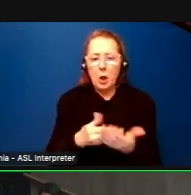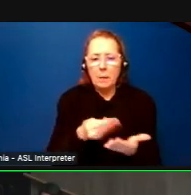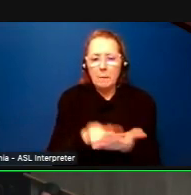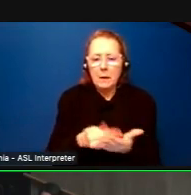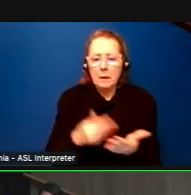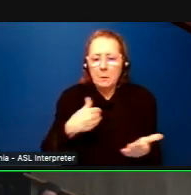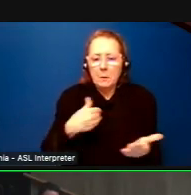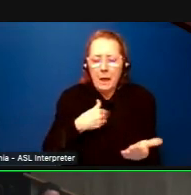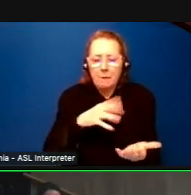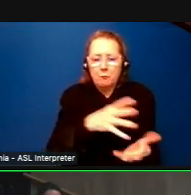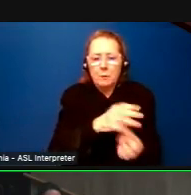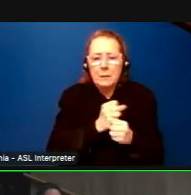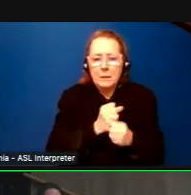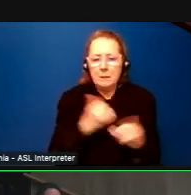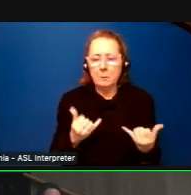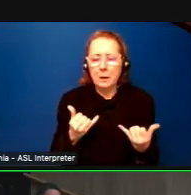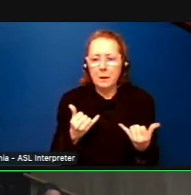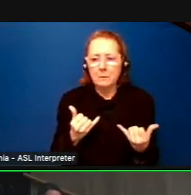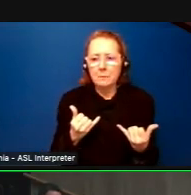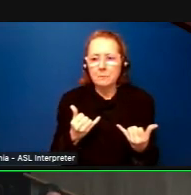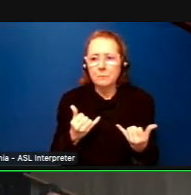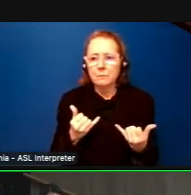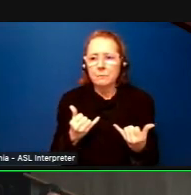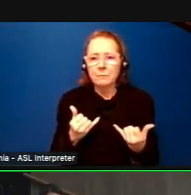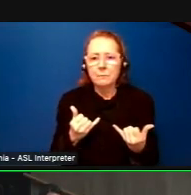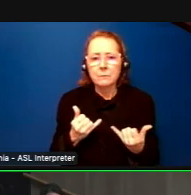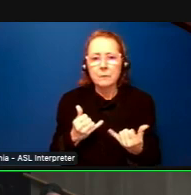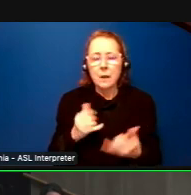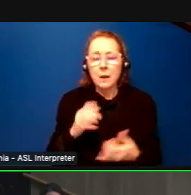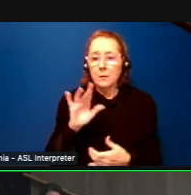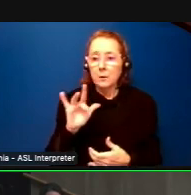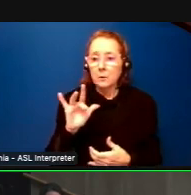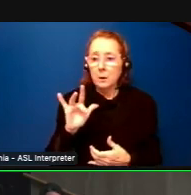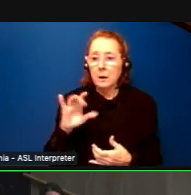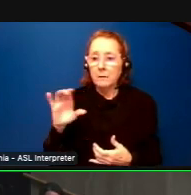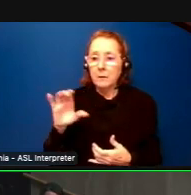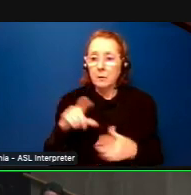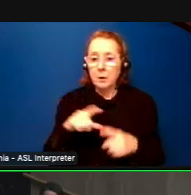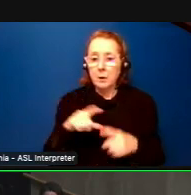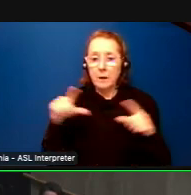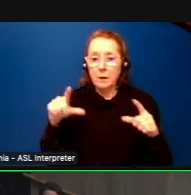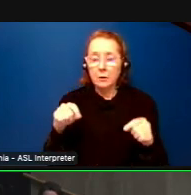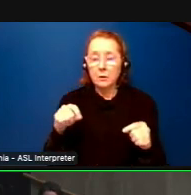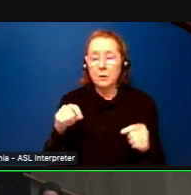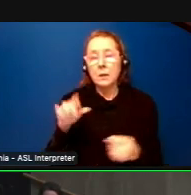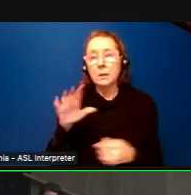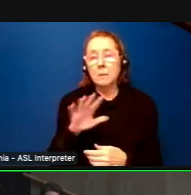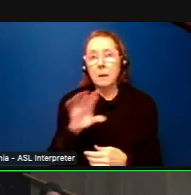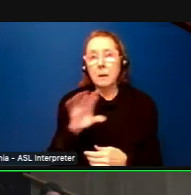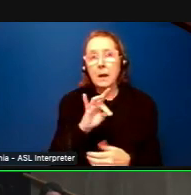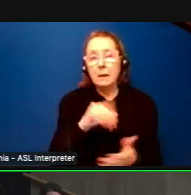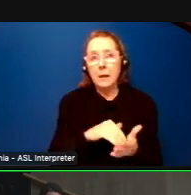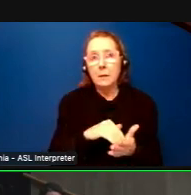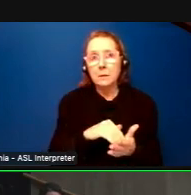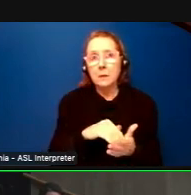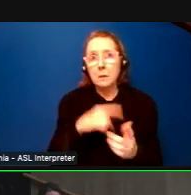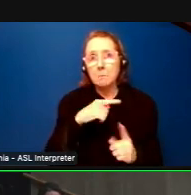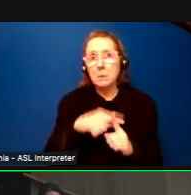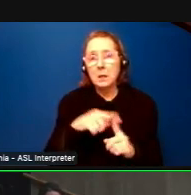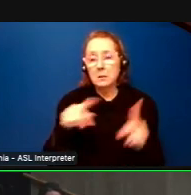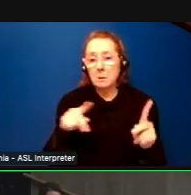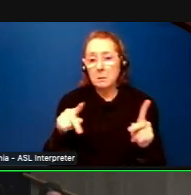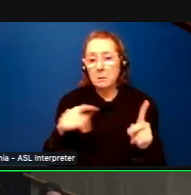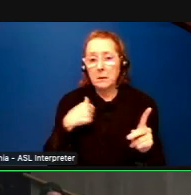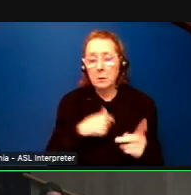have received at this time. Of those 2,500 vouchers, that's about 8,000 plus individuals that we're serving with